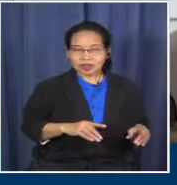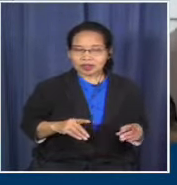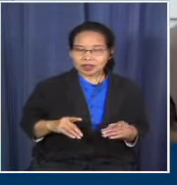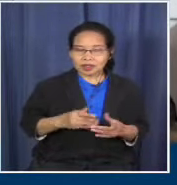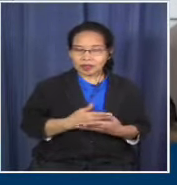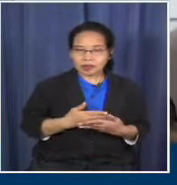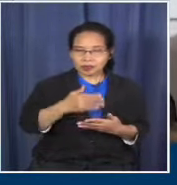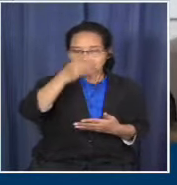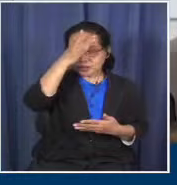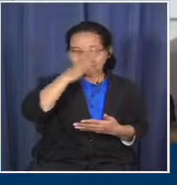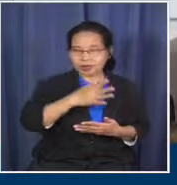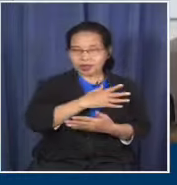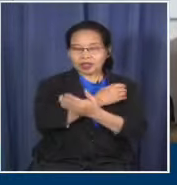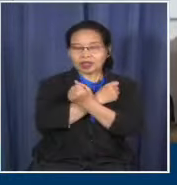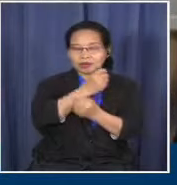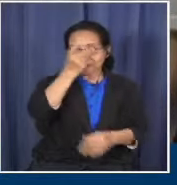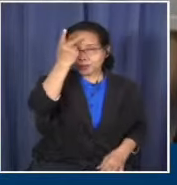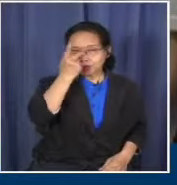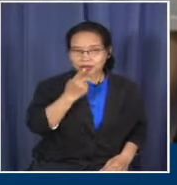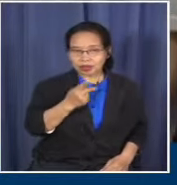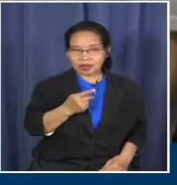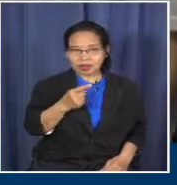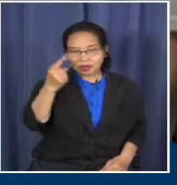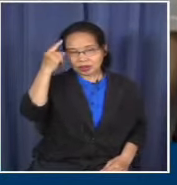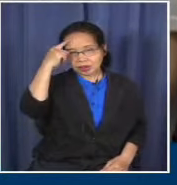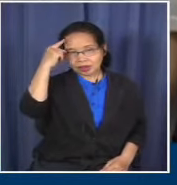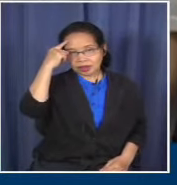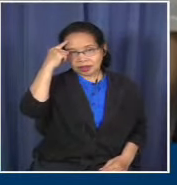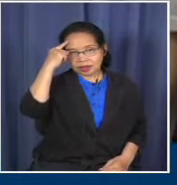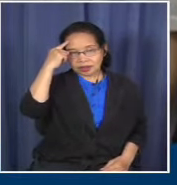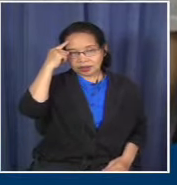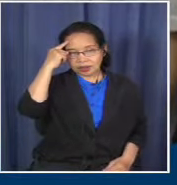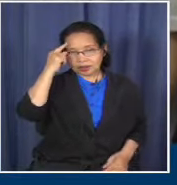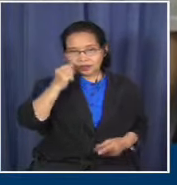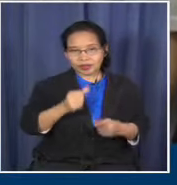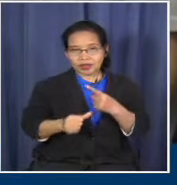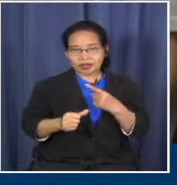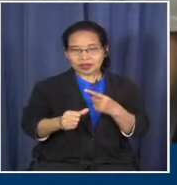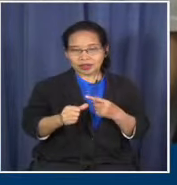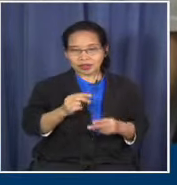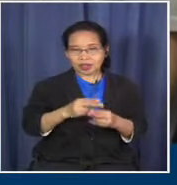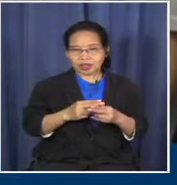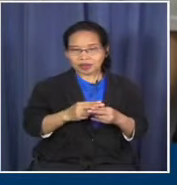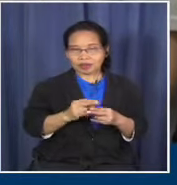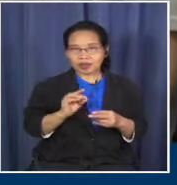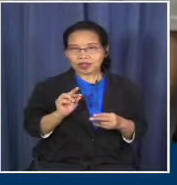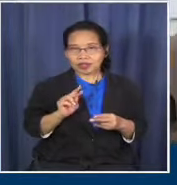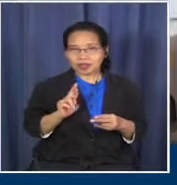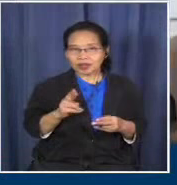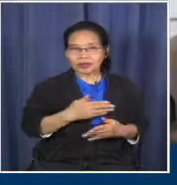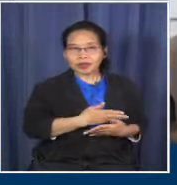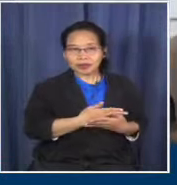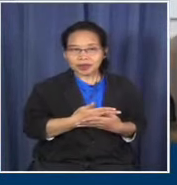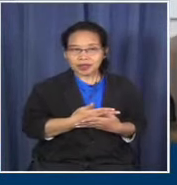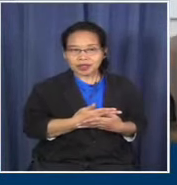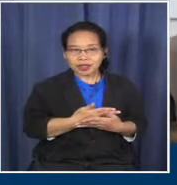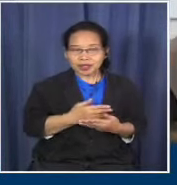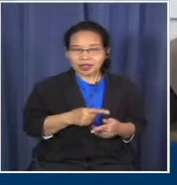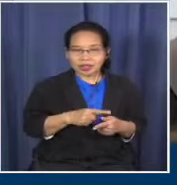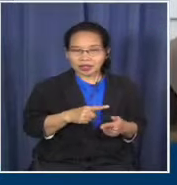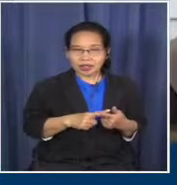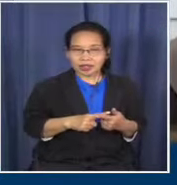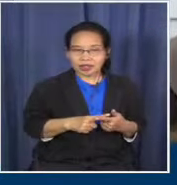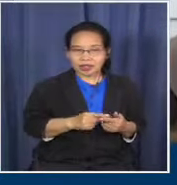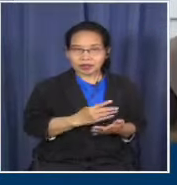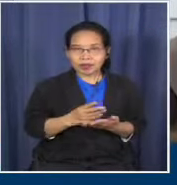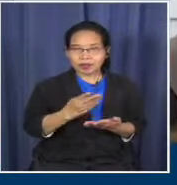and the mother, a loving parents, think of the first is the name of their baby. And they are